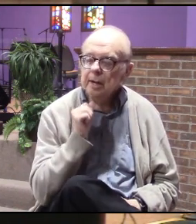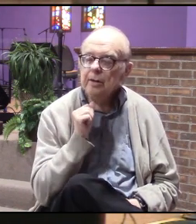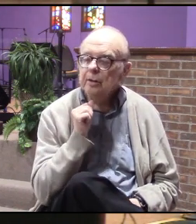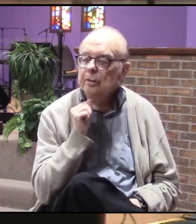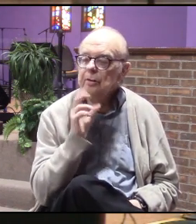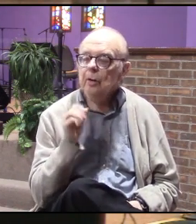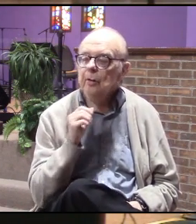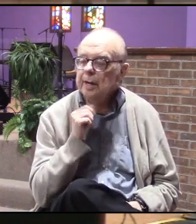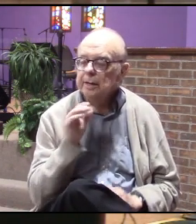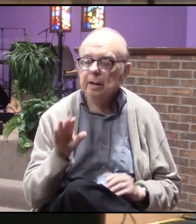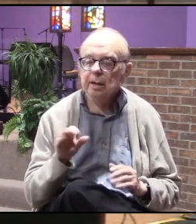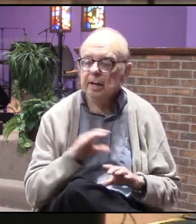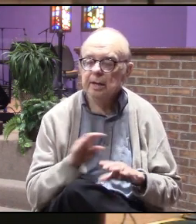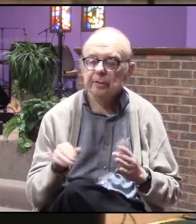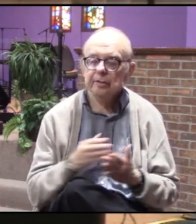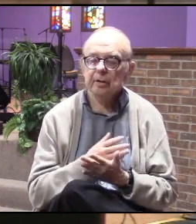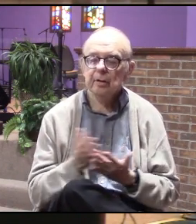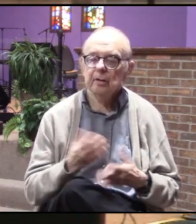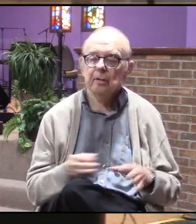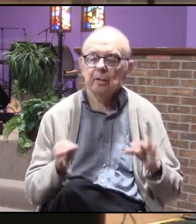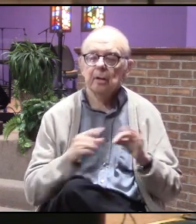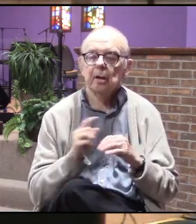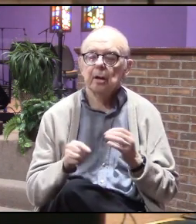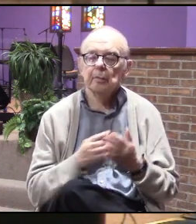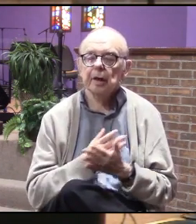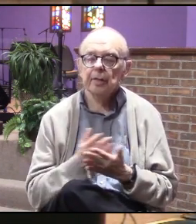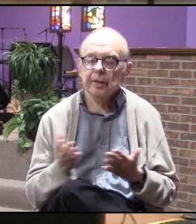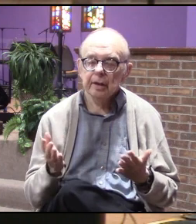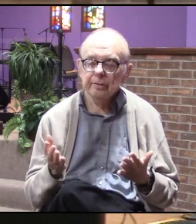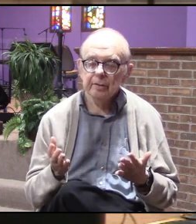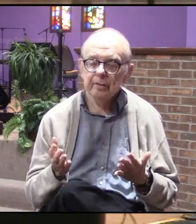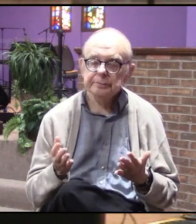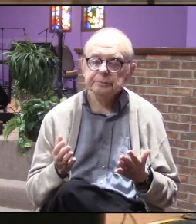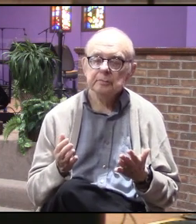something. And it's very significant about the things